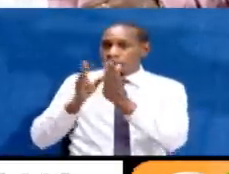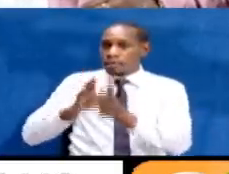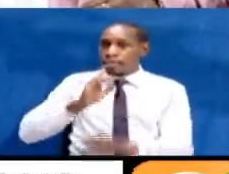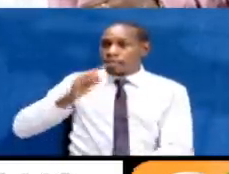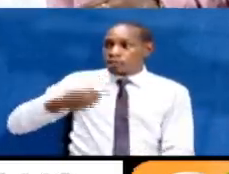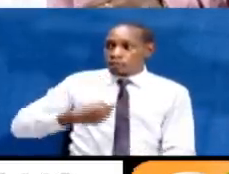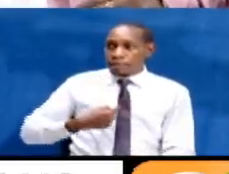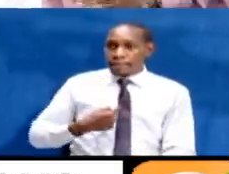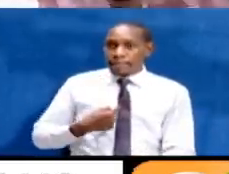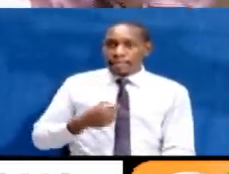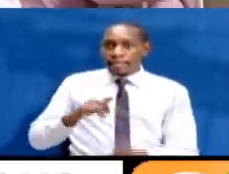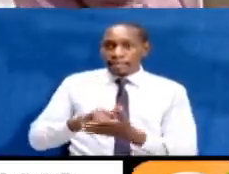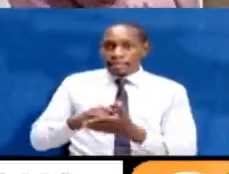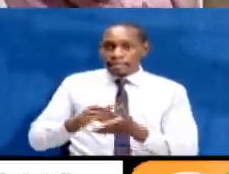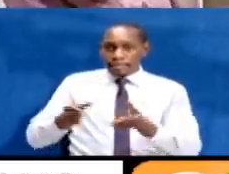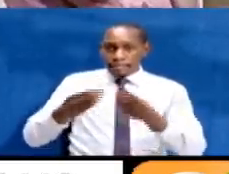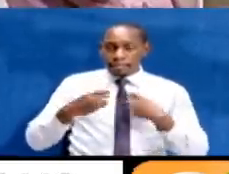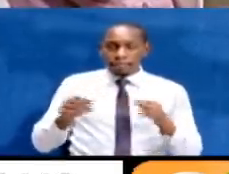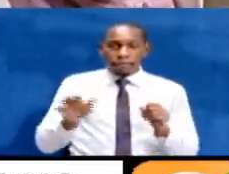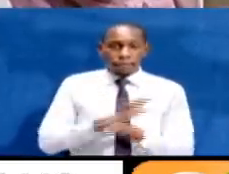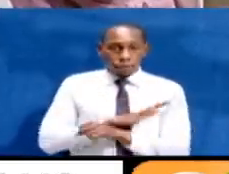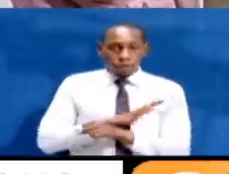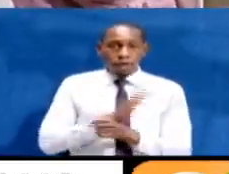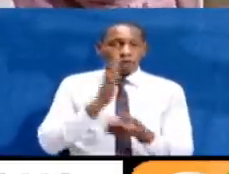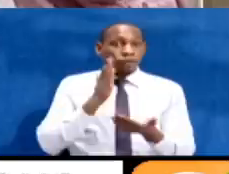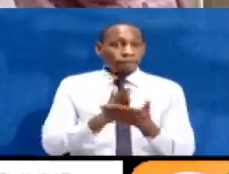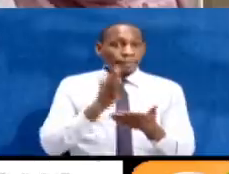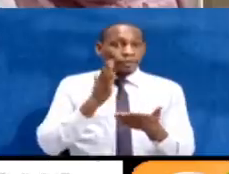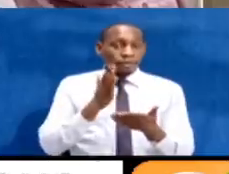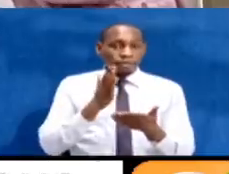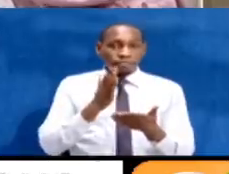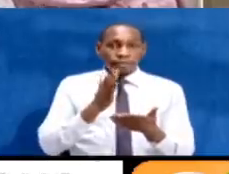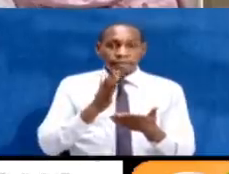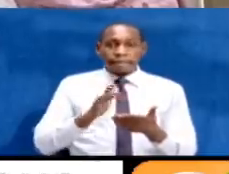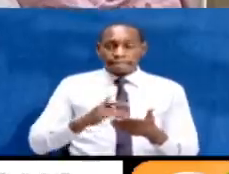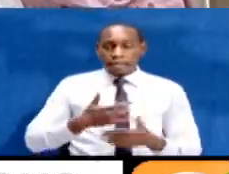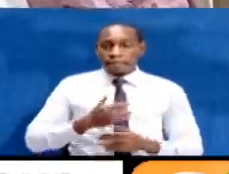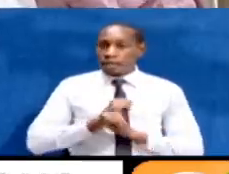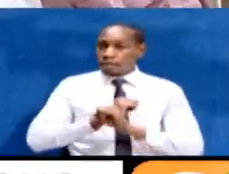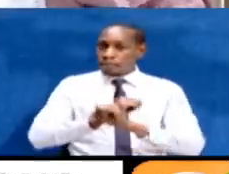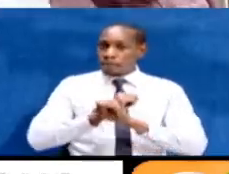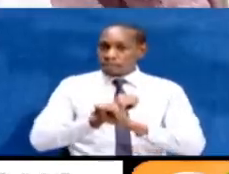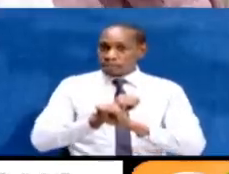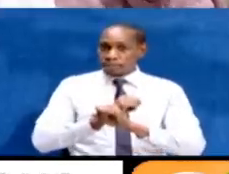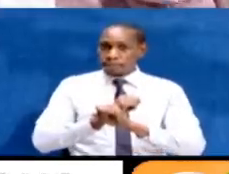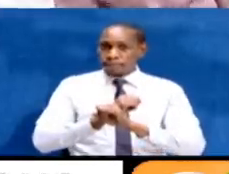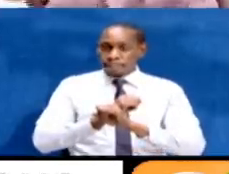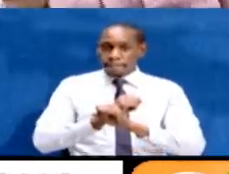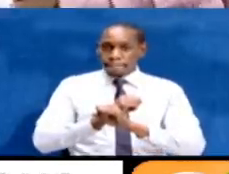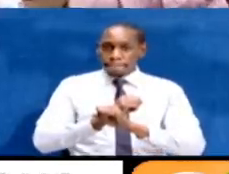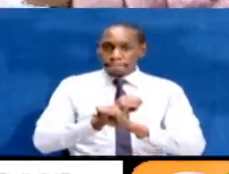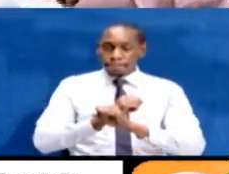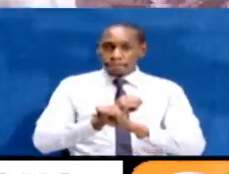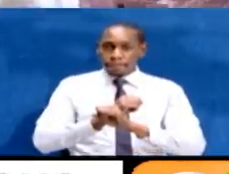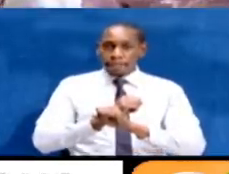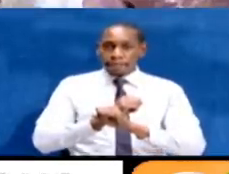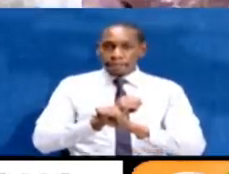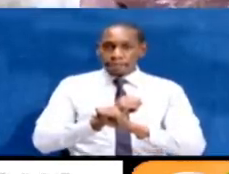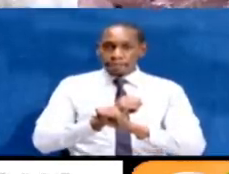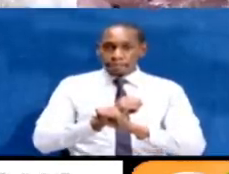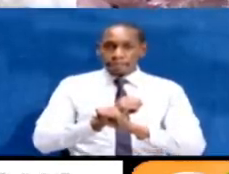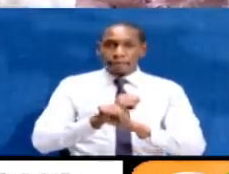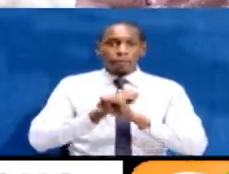told me it gives you 100% some sort of protection. I'm not saying 100% protection from getting COVID,